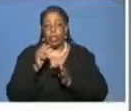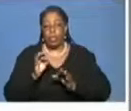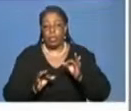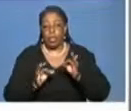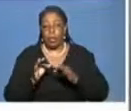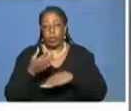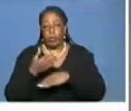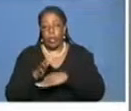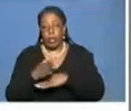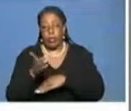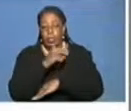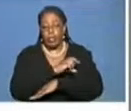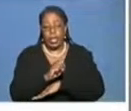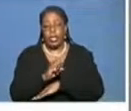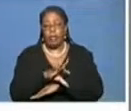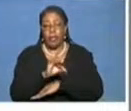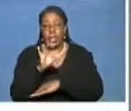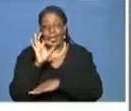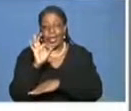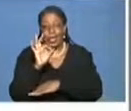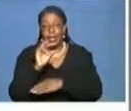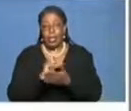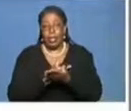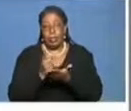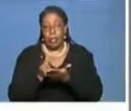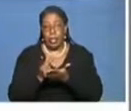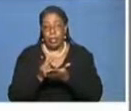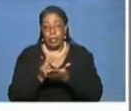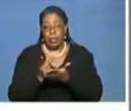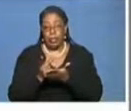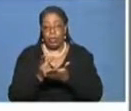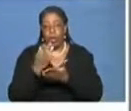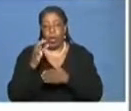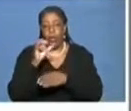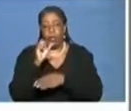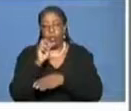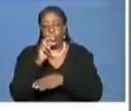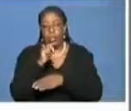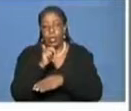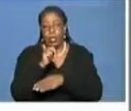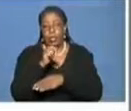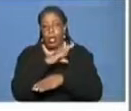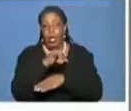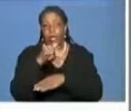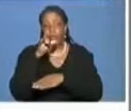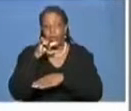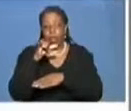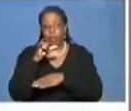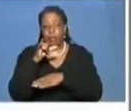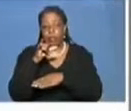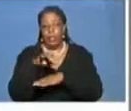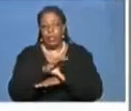just days after the findings of a 9-page audit into the accounts of the San Salvador and Rumkey Post Office revealed